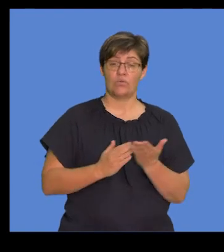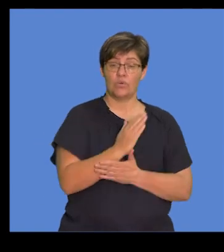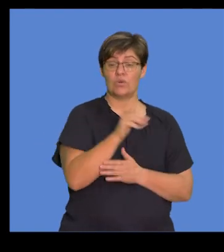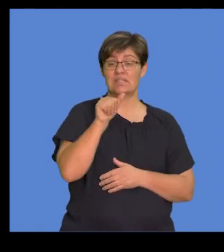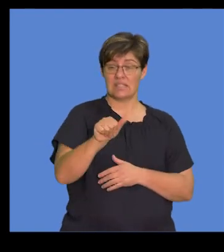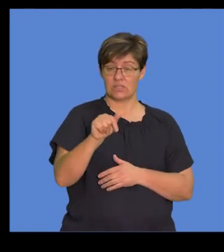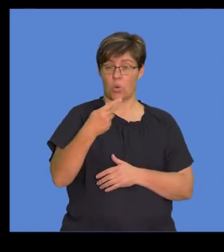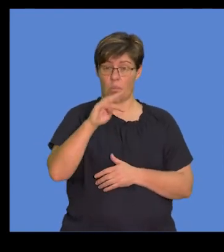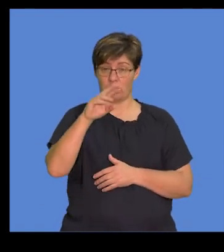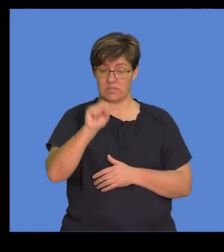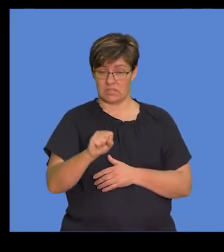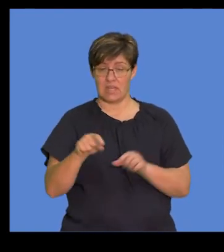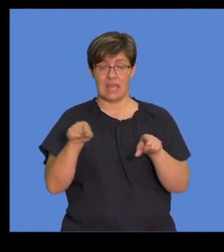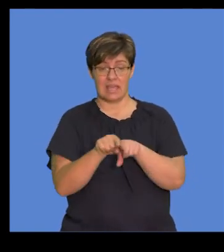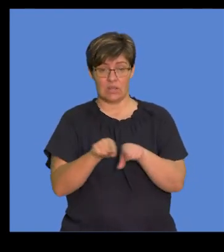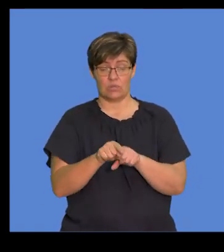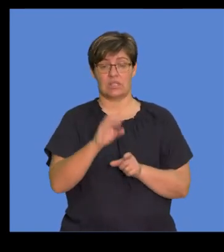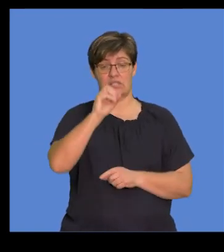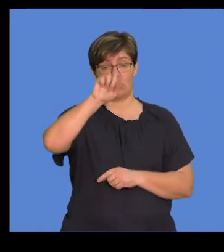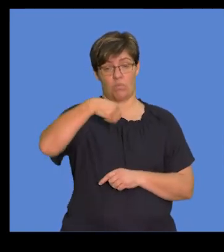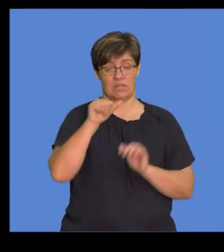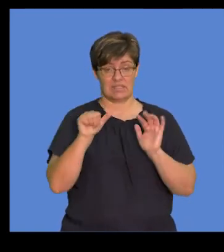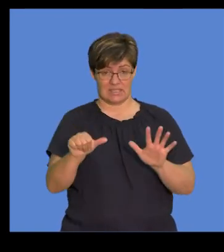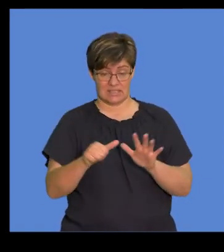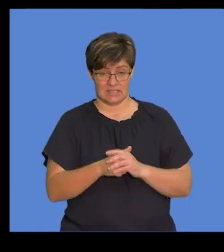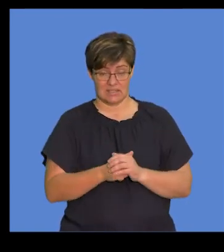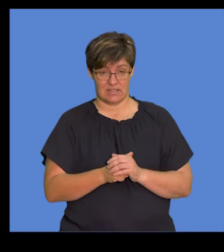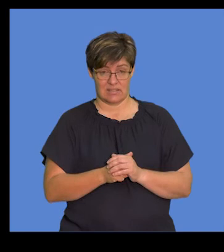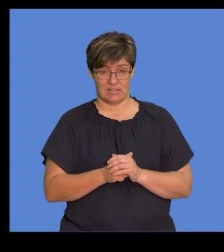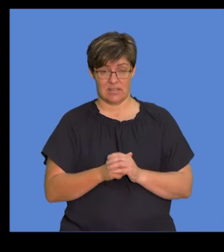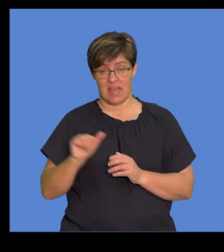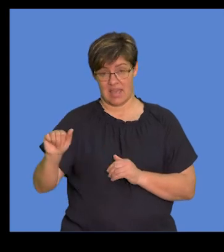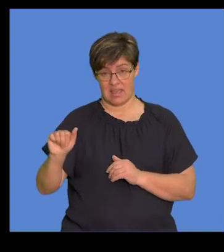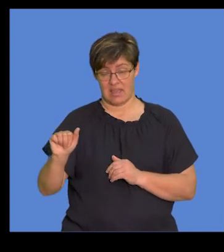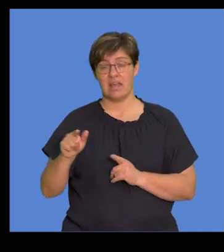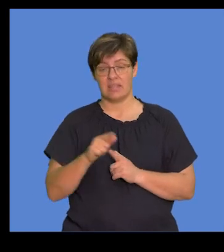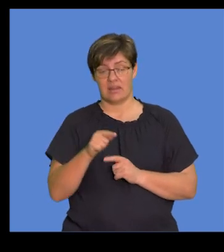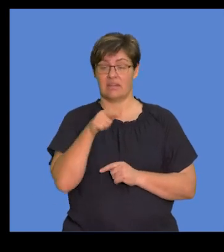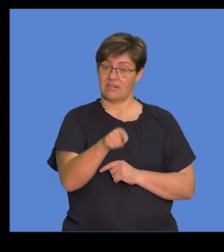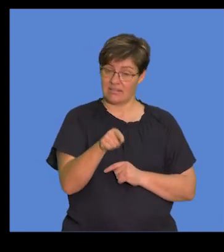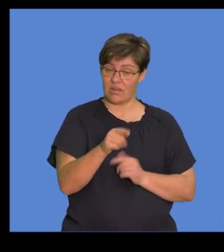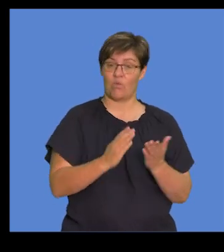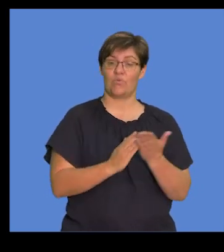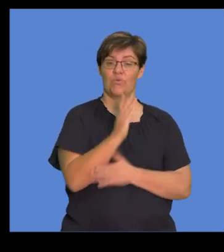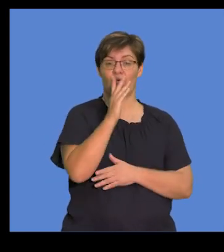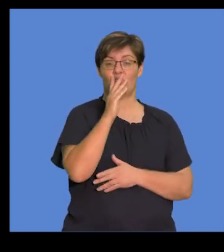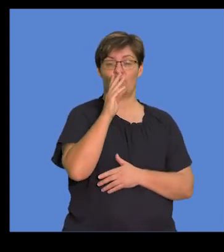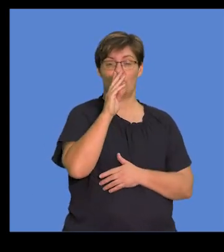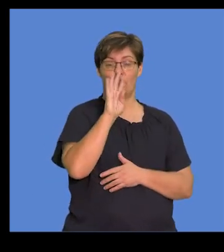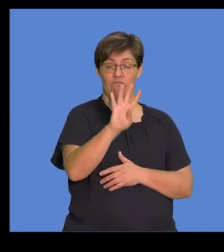then the current that goes through 6 ohms is equals to 0.6 amperes, then the